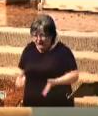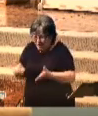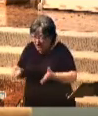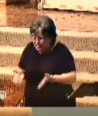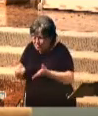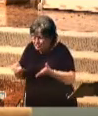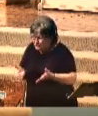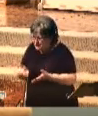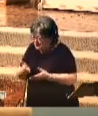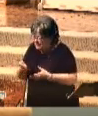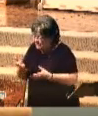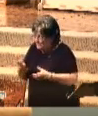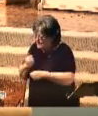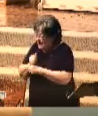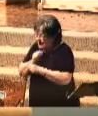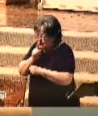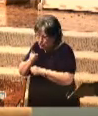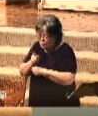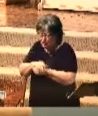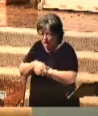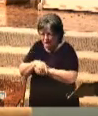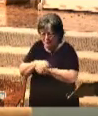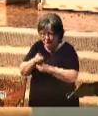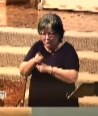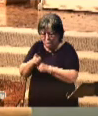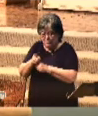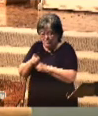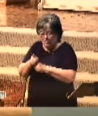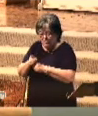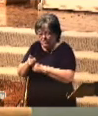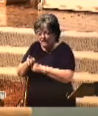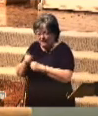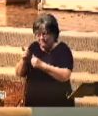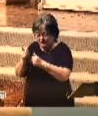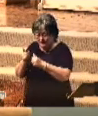please, make sure that you set aside